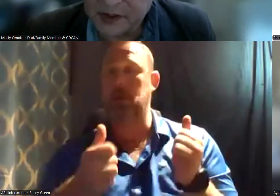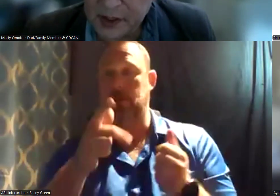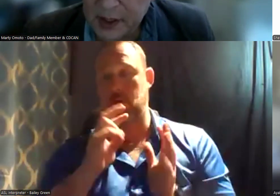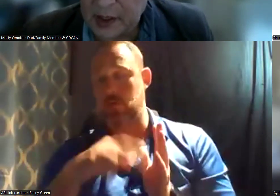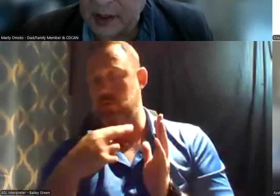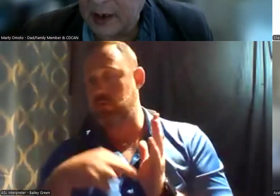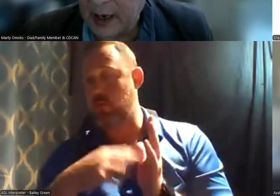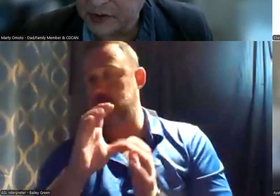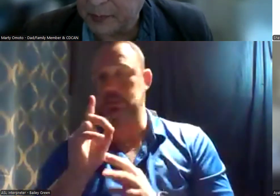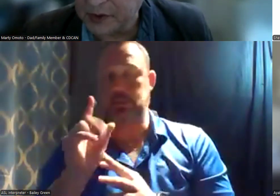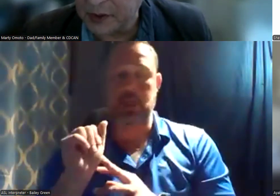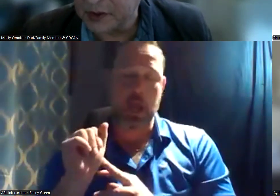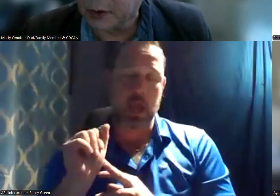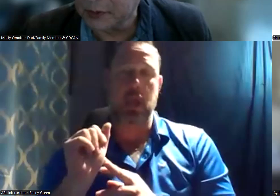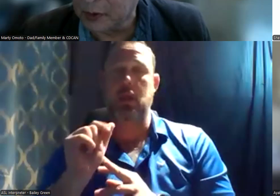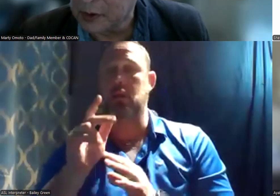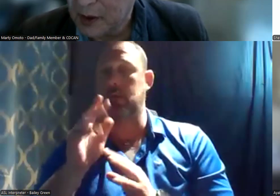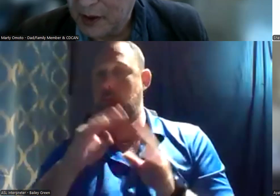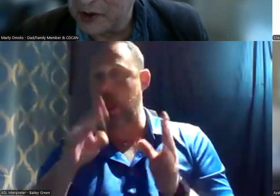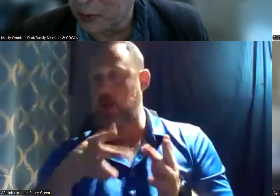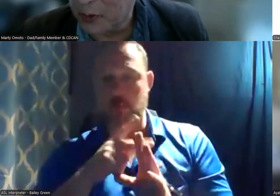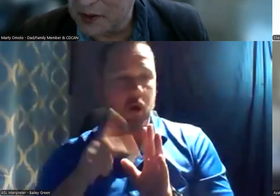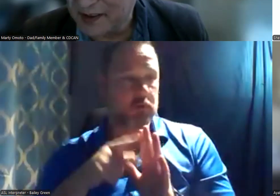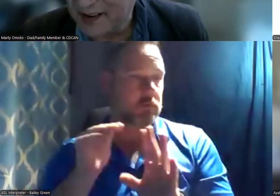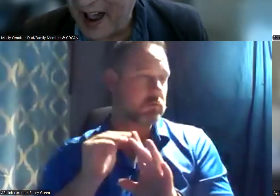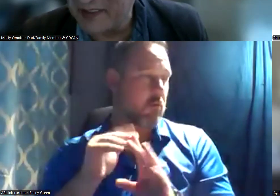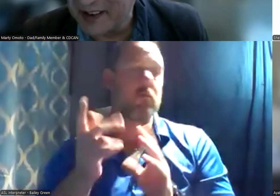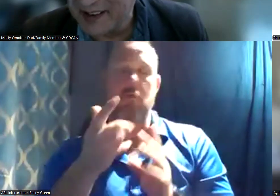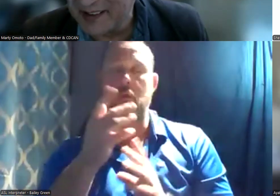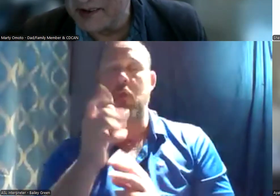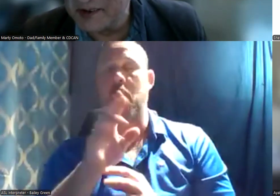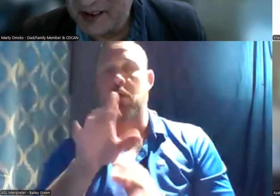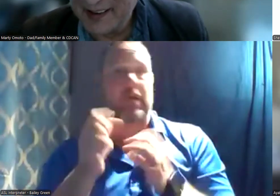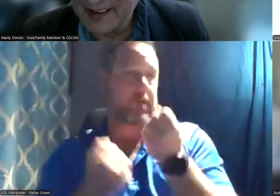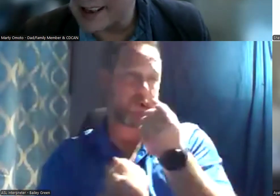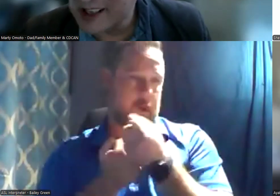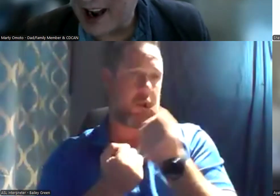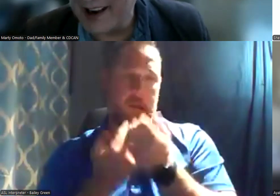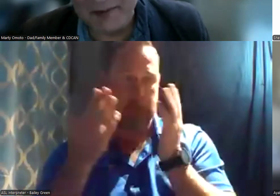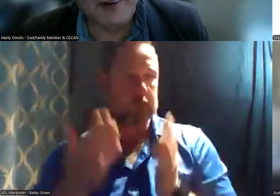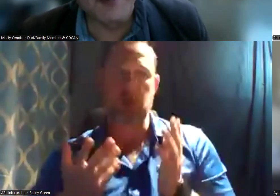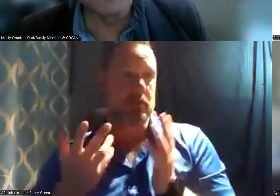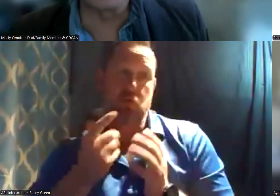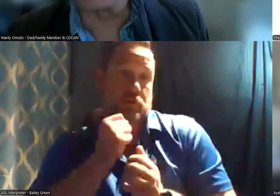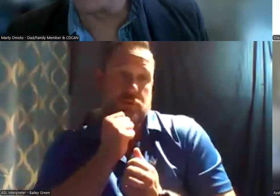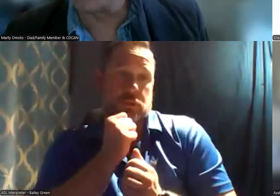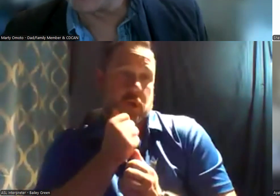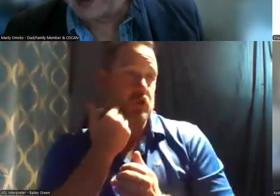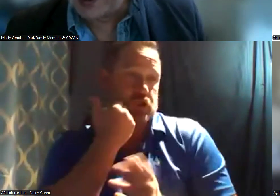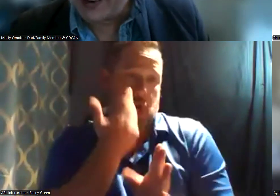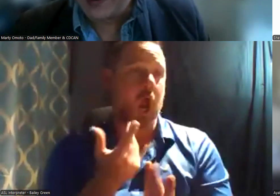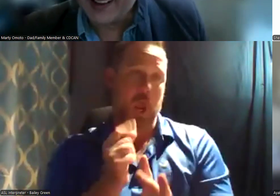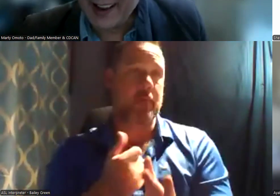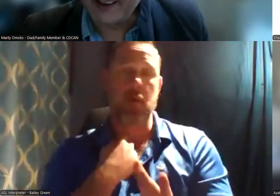a CDA housing policy consultant, or in your role as an advocate who is not shy about raising her